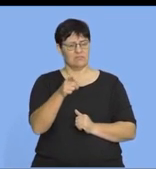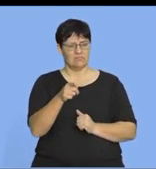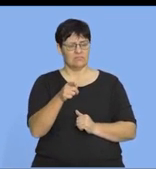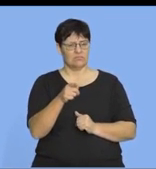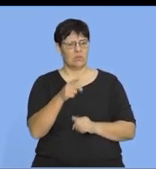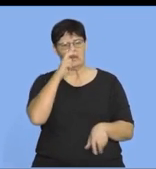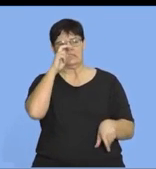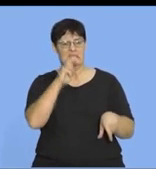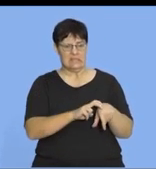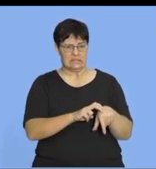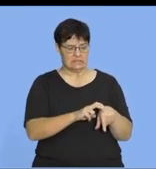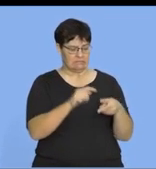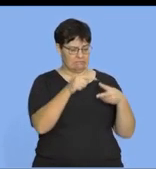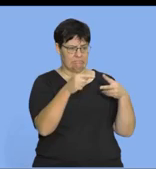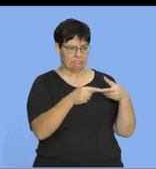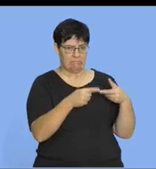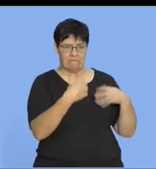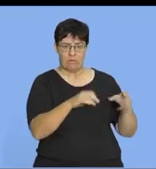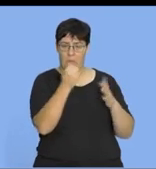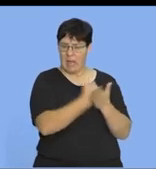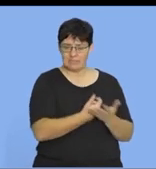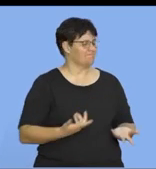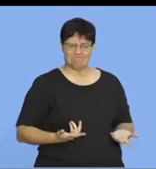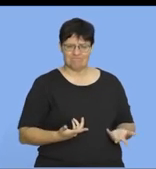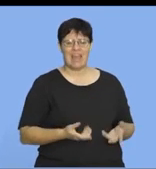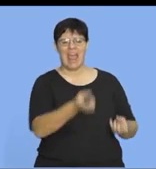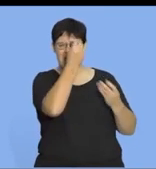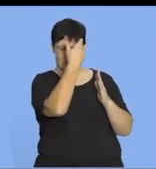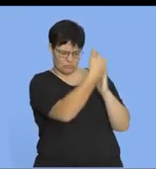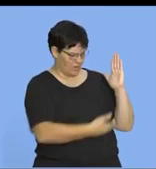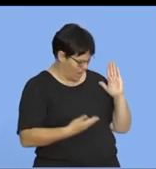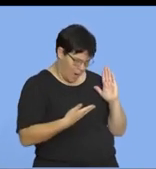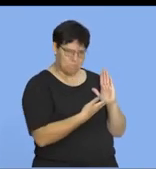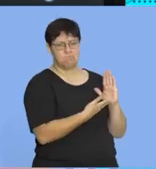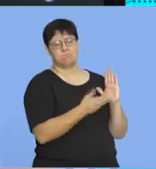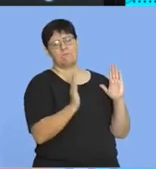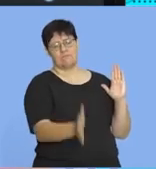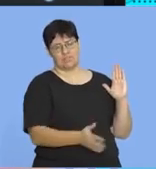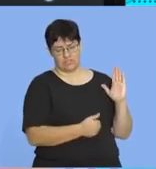You don't need to know either of those values. Like I've said, they're on your information sheet.